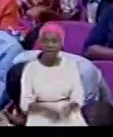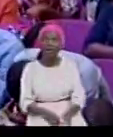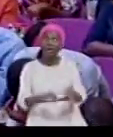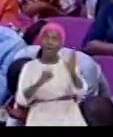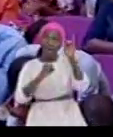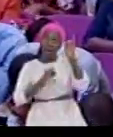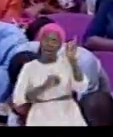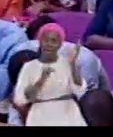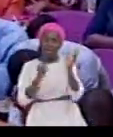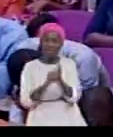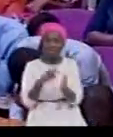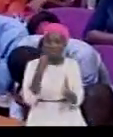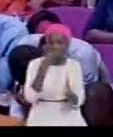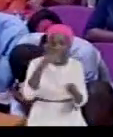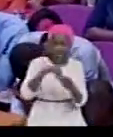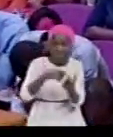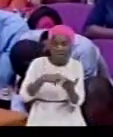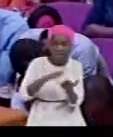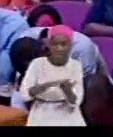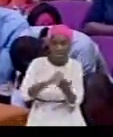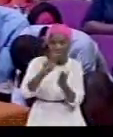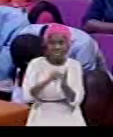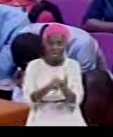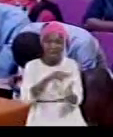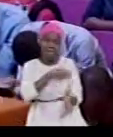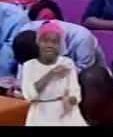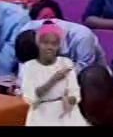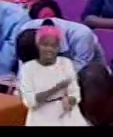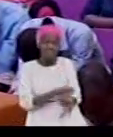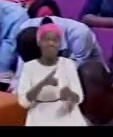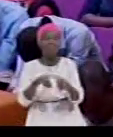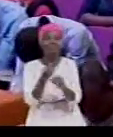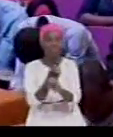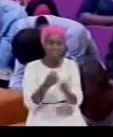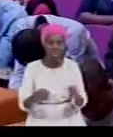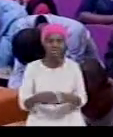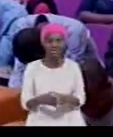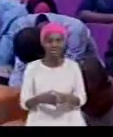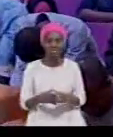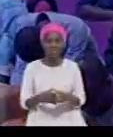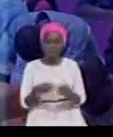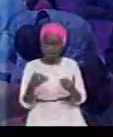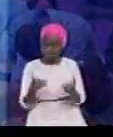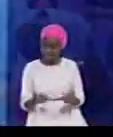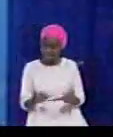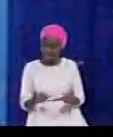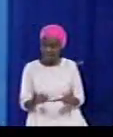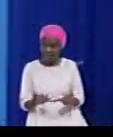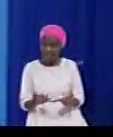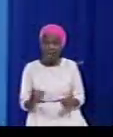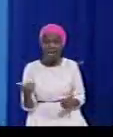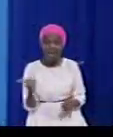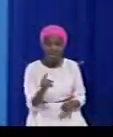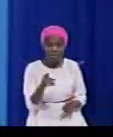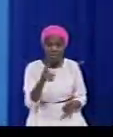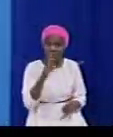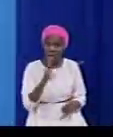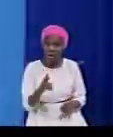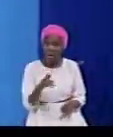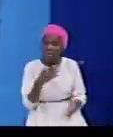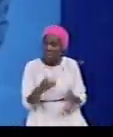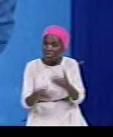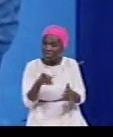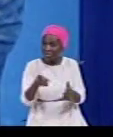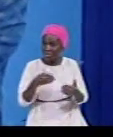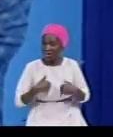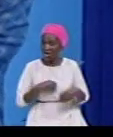in righteousness, mighty to save. And wherever you are, whatever you have done, no